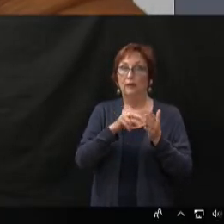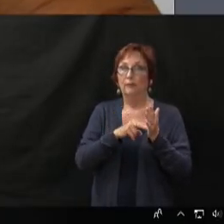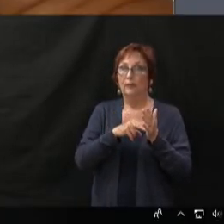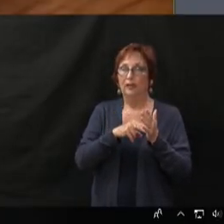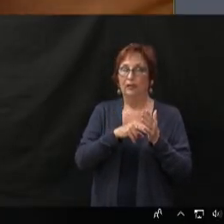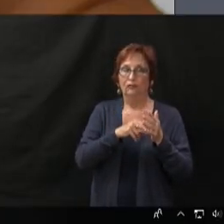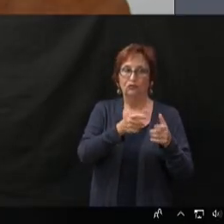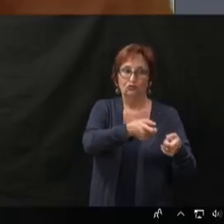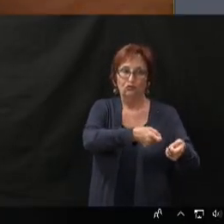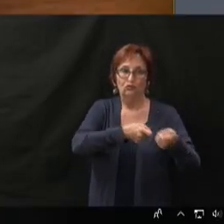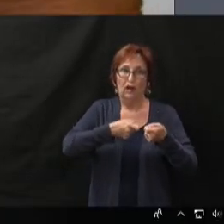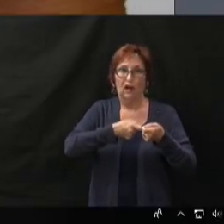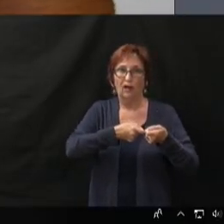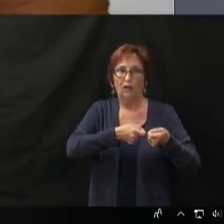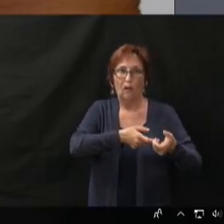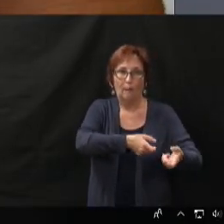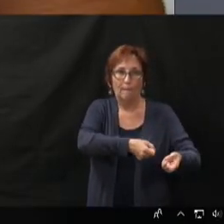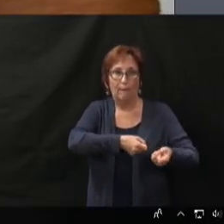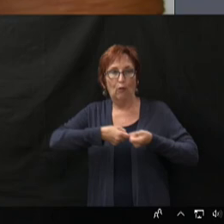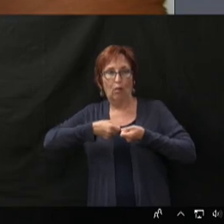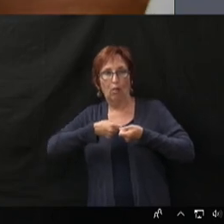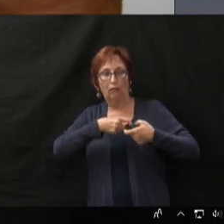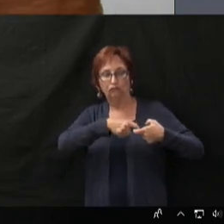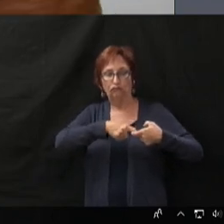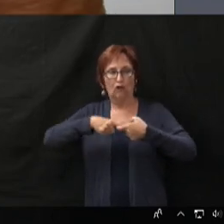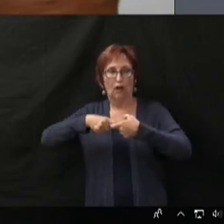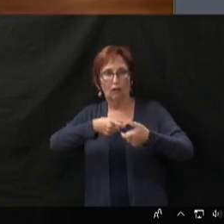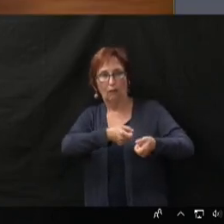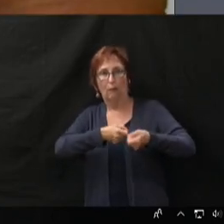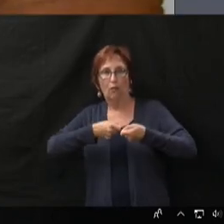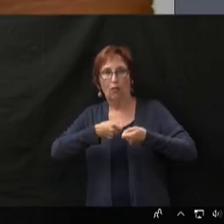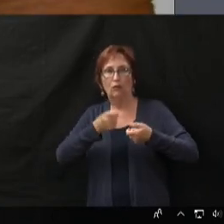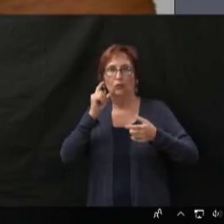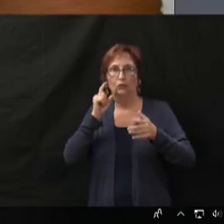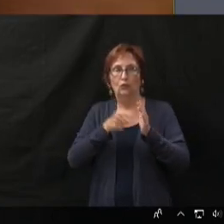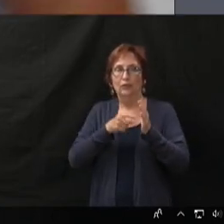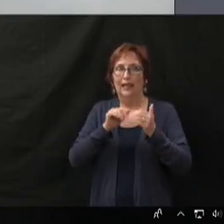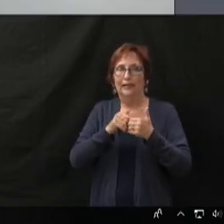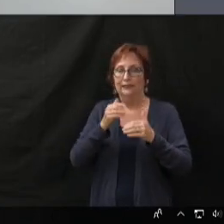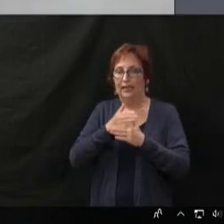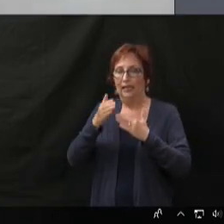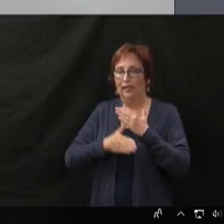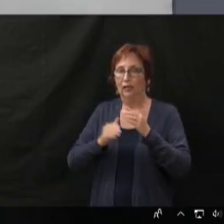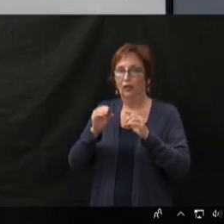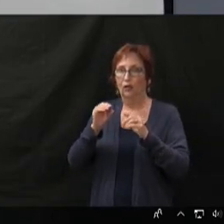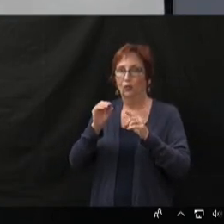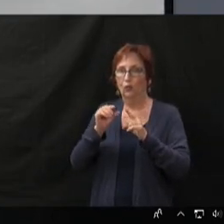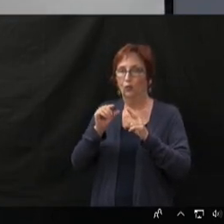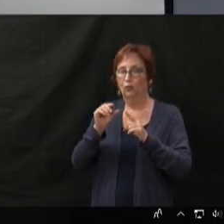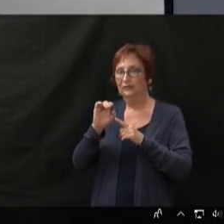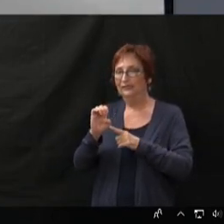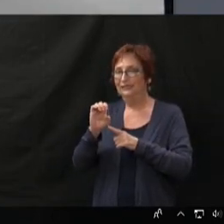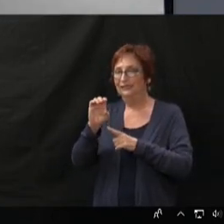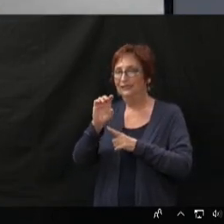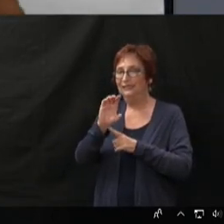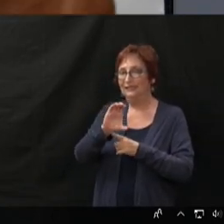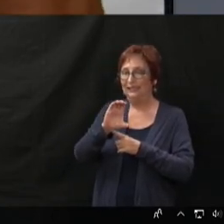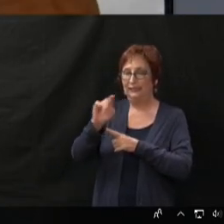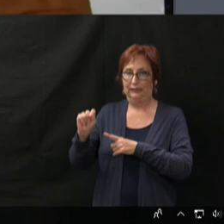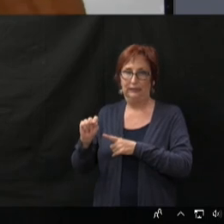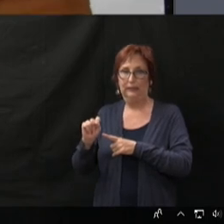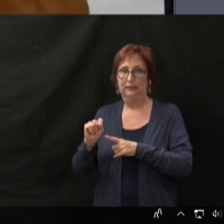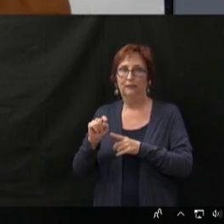pull. Notice it has that ending blend of CT, and our words were